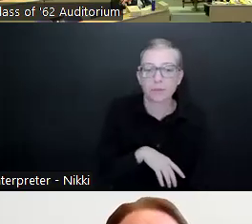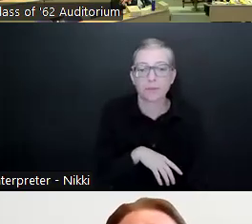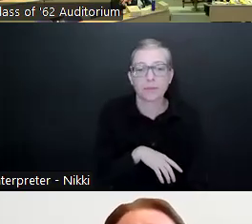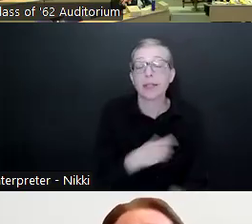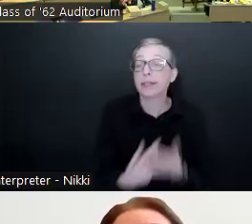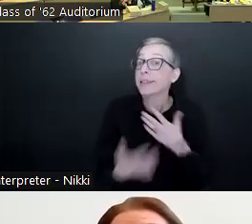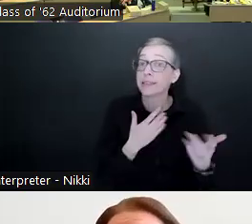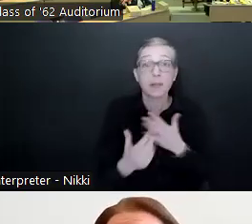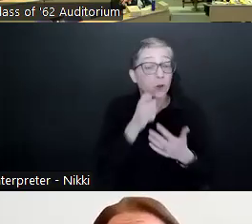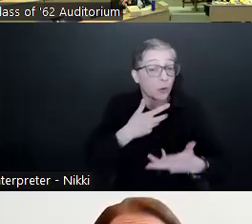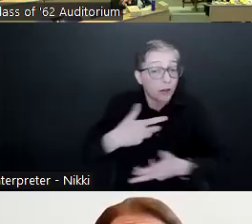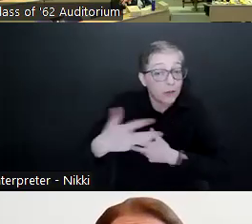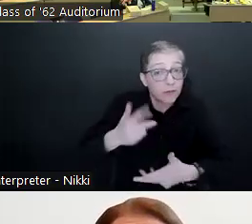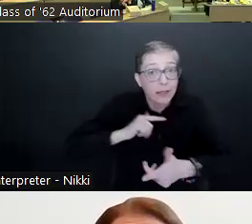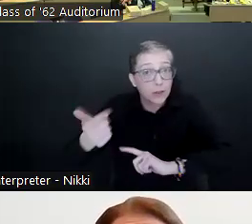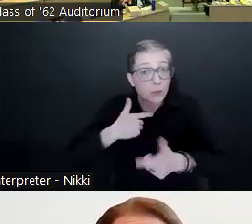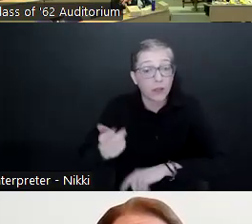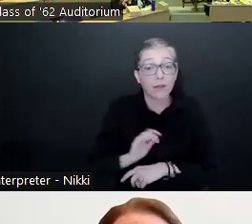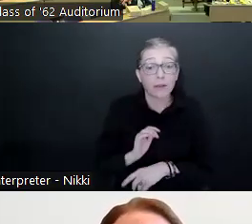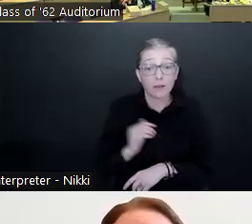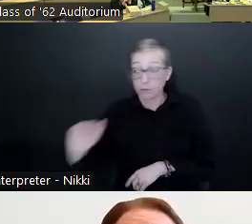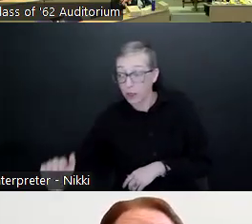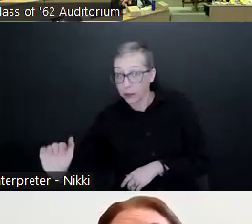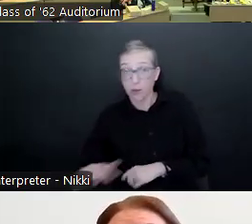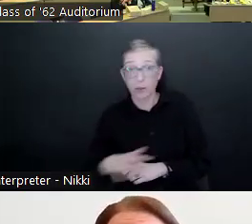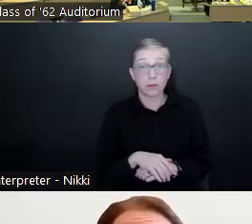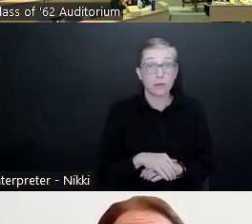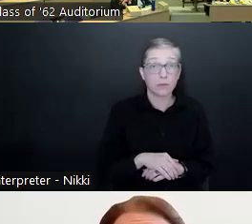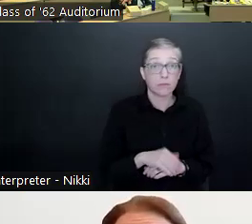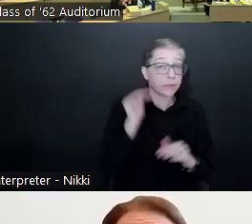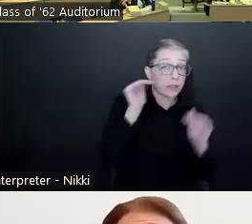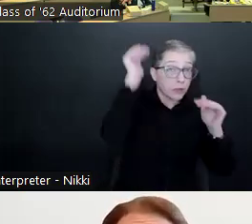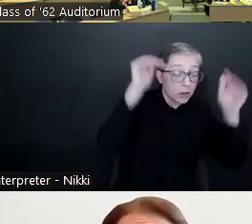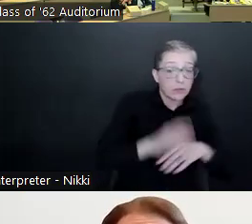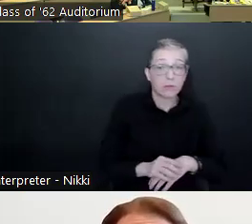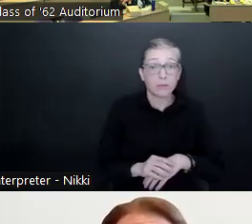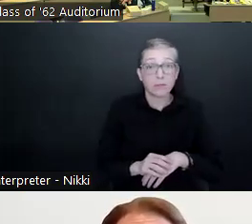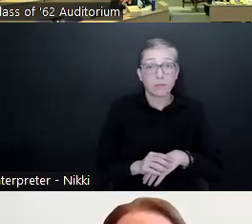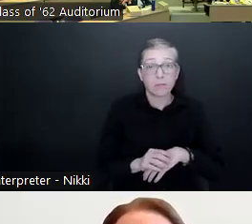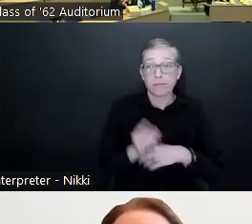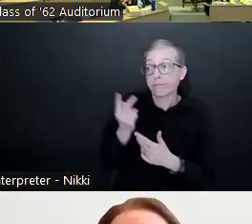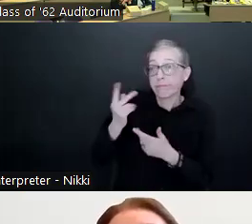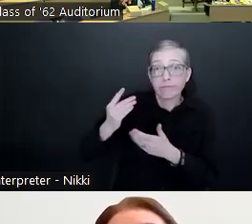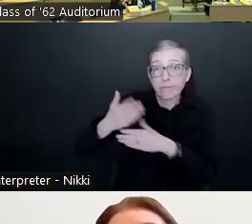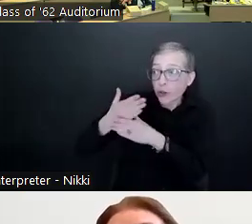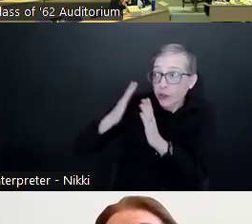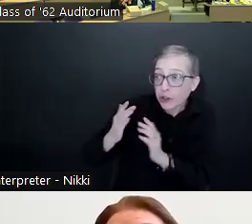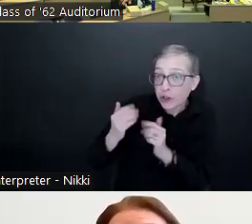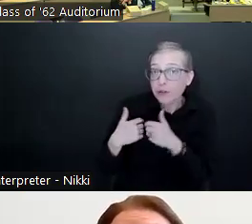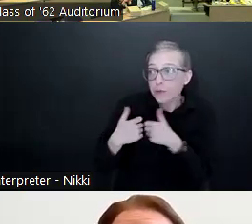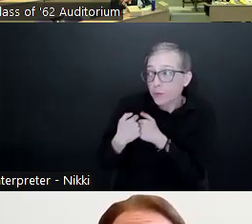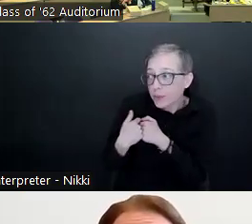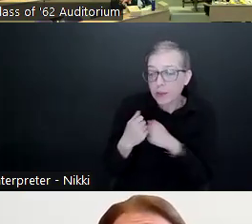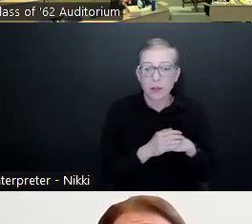child, whether we're interacting with our partner, whether kids interact with each other, whether we interact